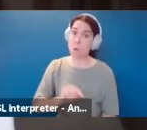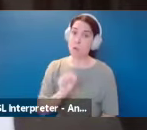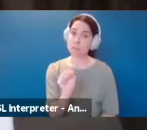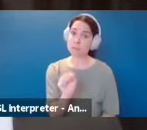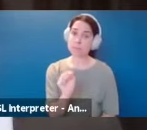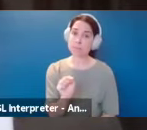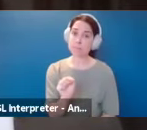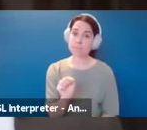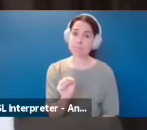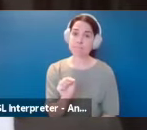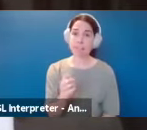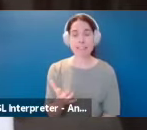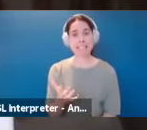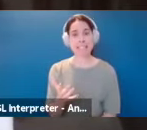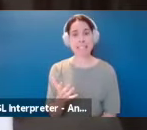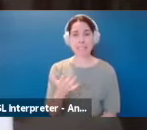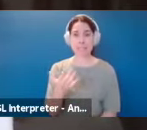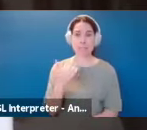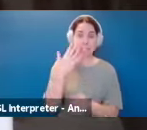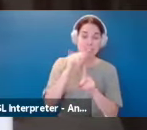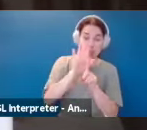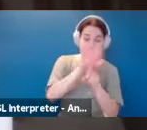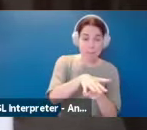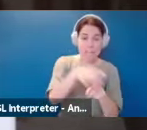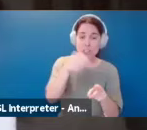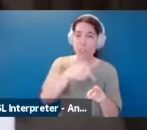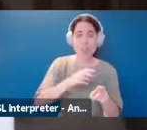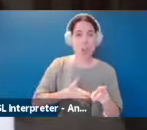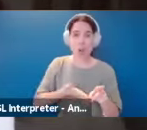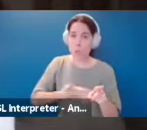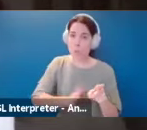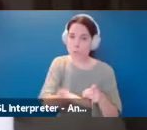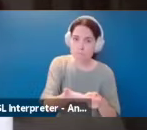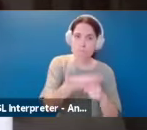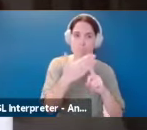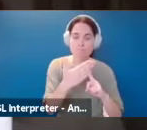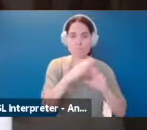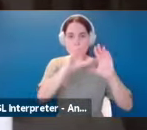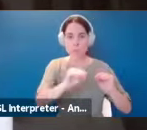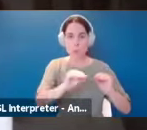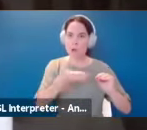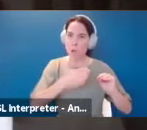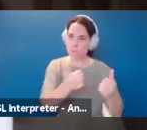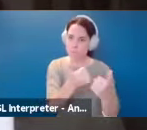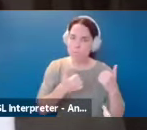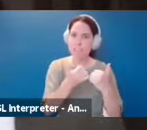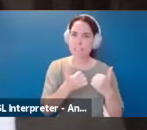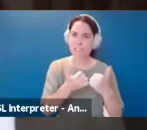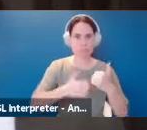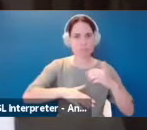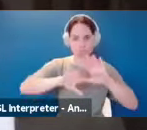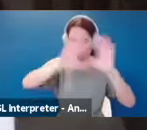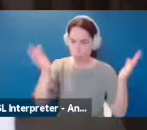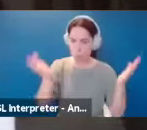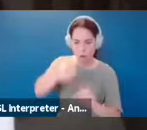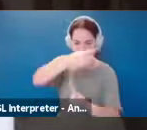any kind of graded inequality, as Baba Saib called it, Dr. Ambedkar called it. I want to see an end to that all over the world. And I especially